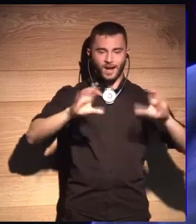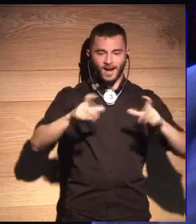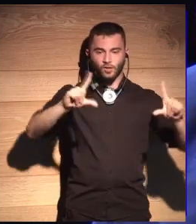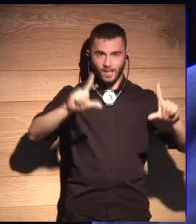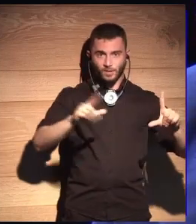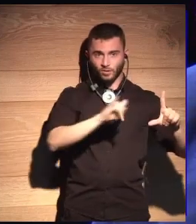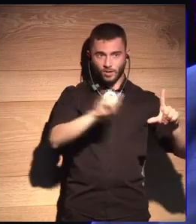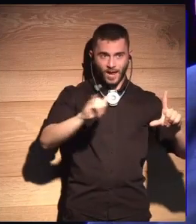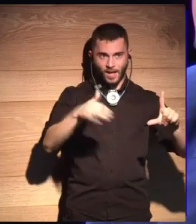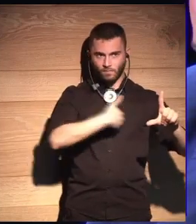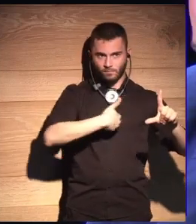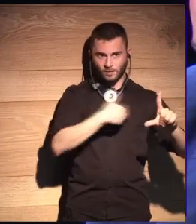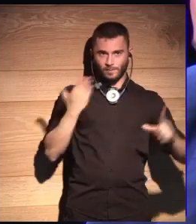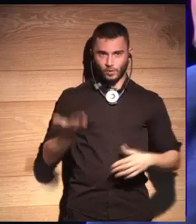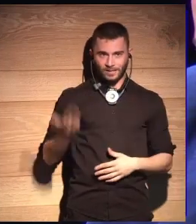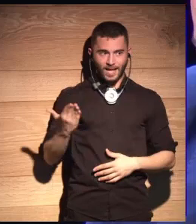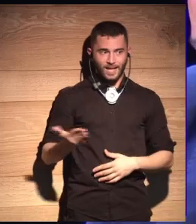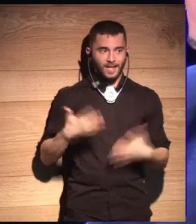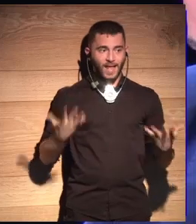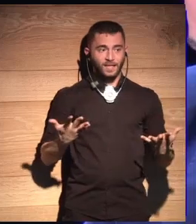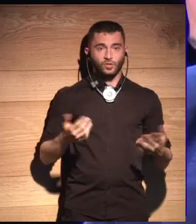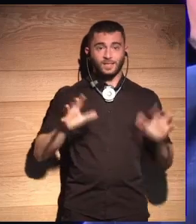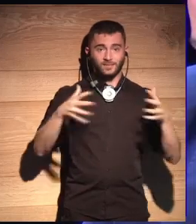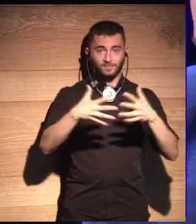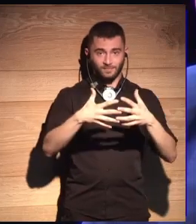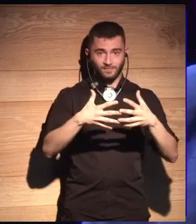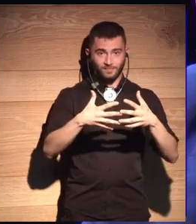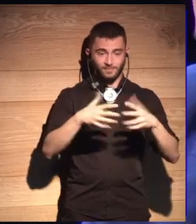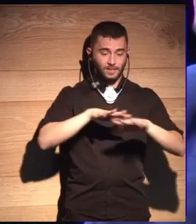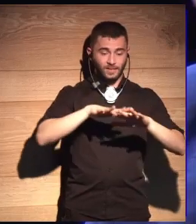or collapsed, and also the radio and TV also